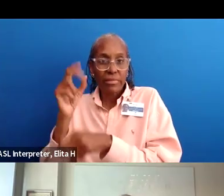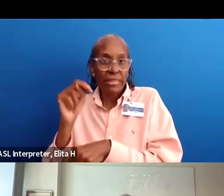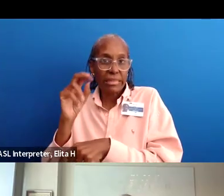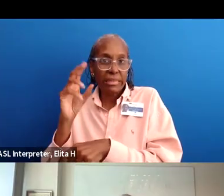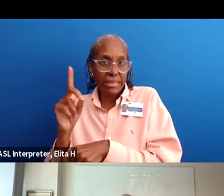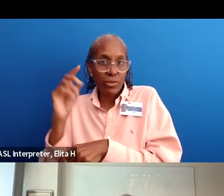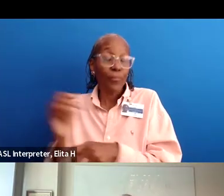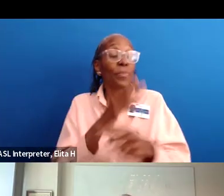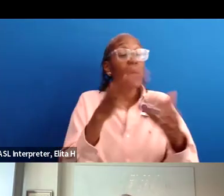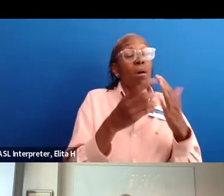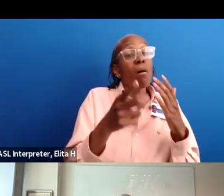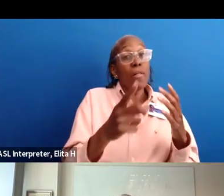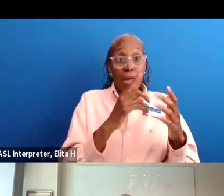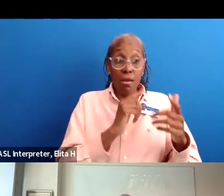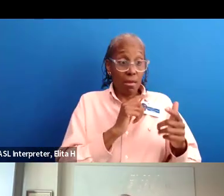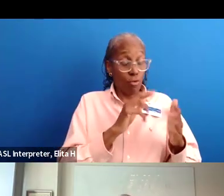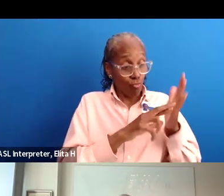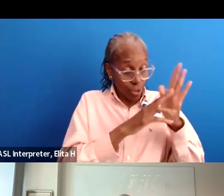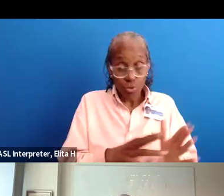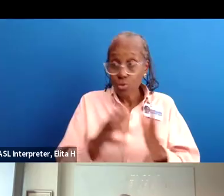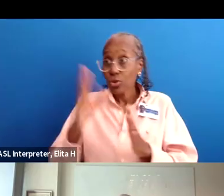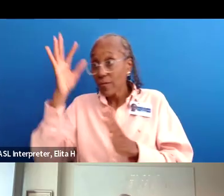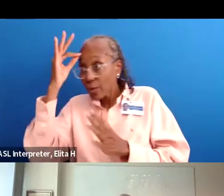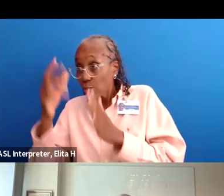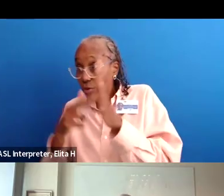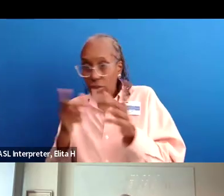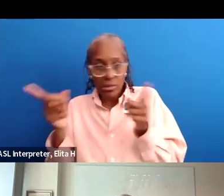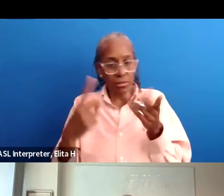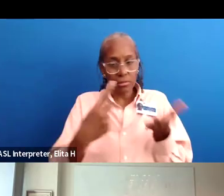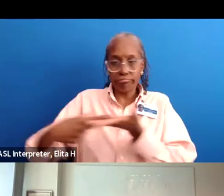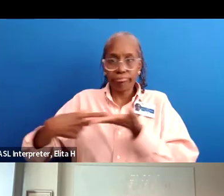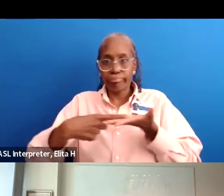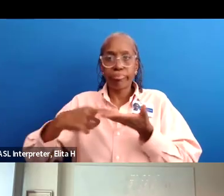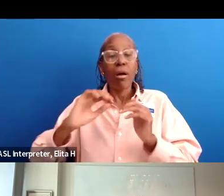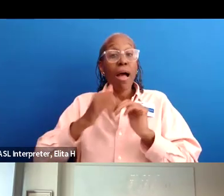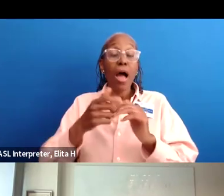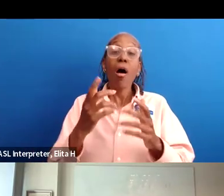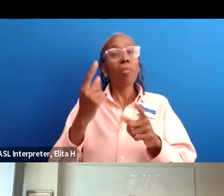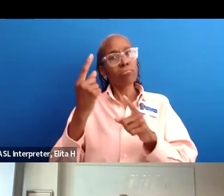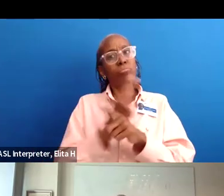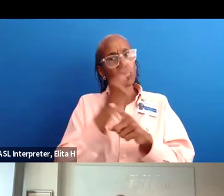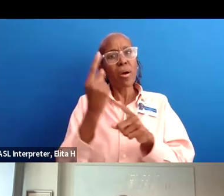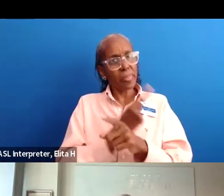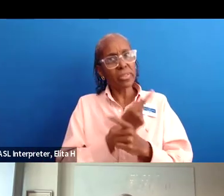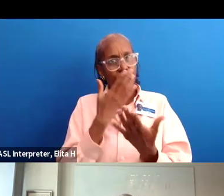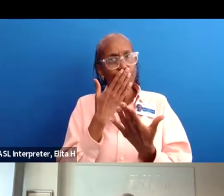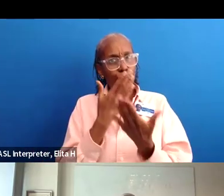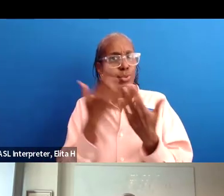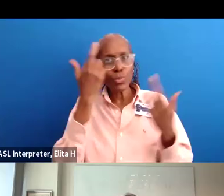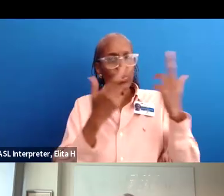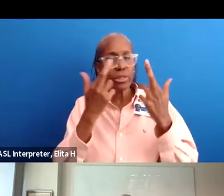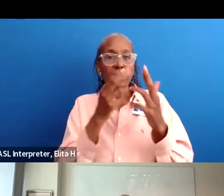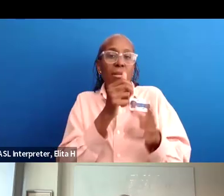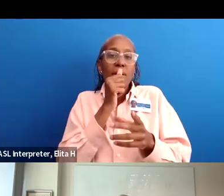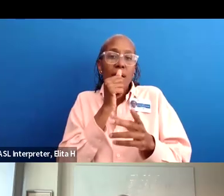academic researchers interact with federal regulators, those discussions happen properly and for good reason in